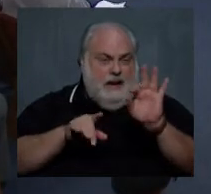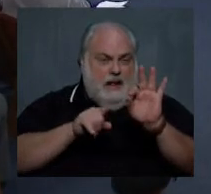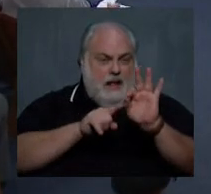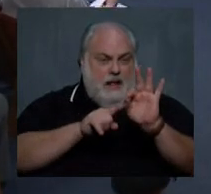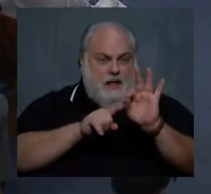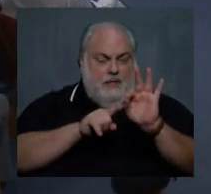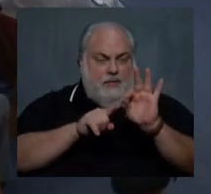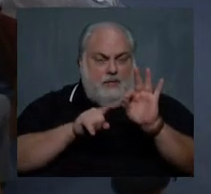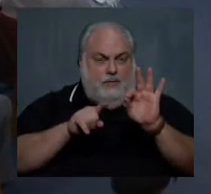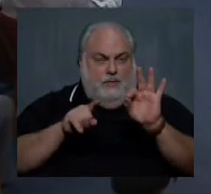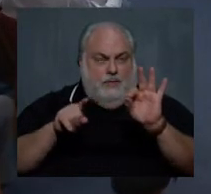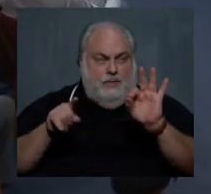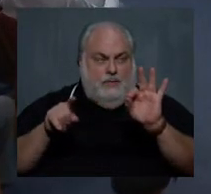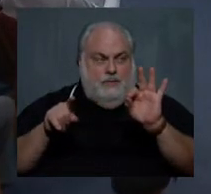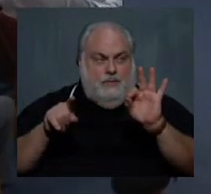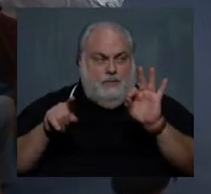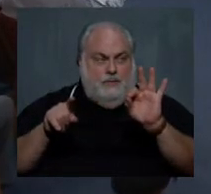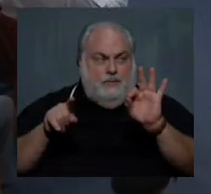9